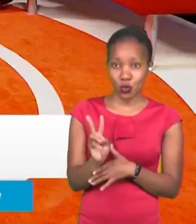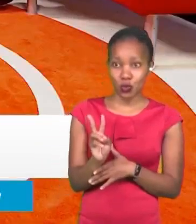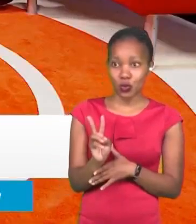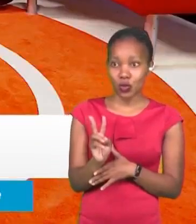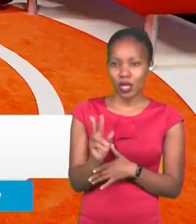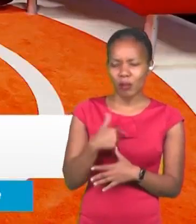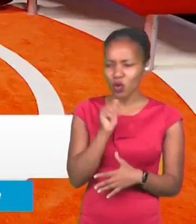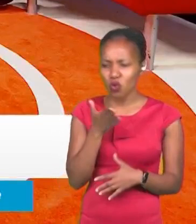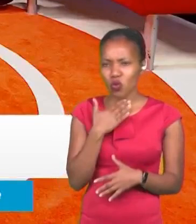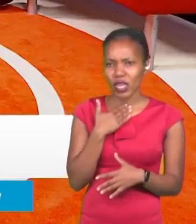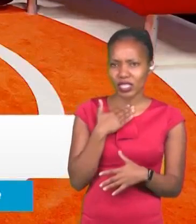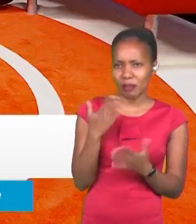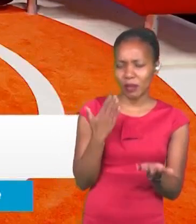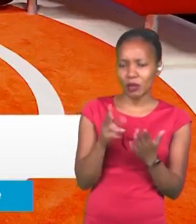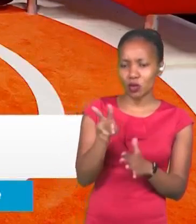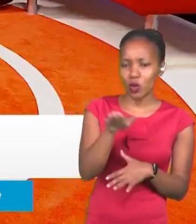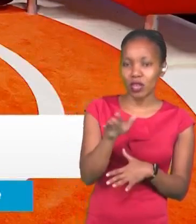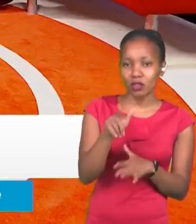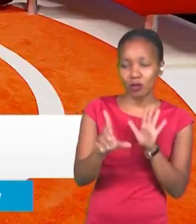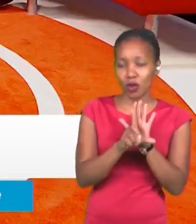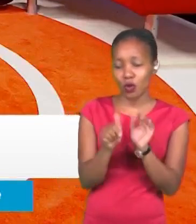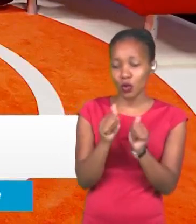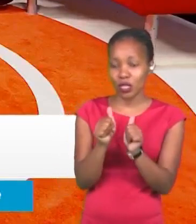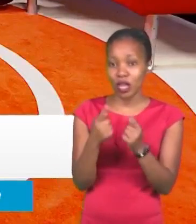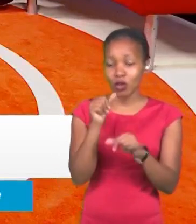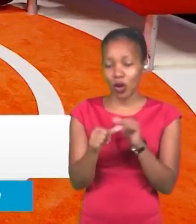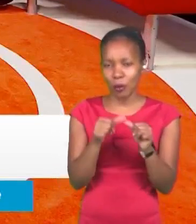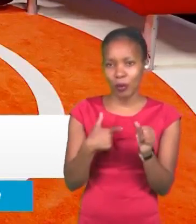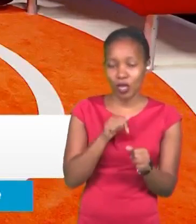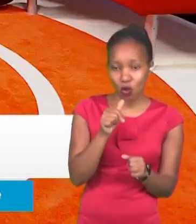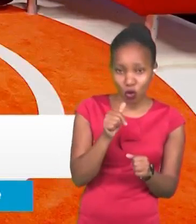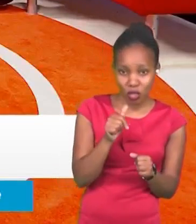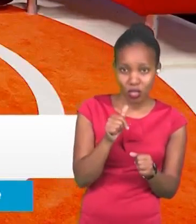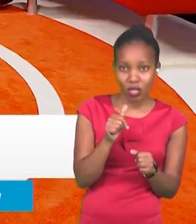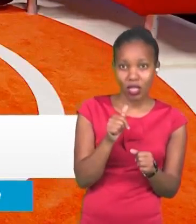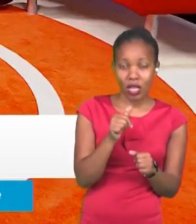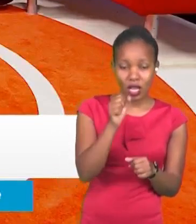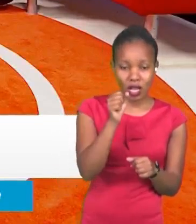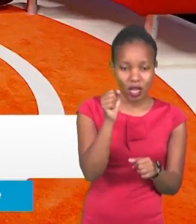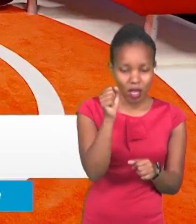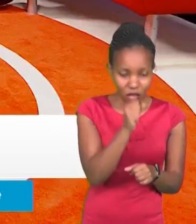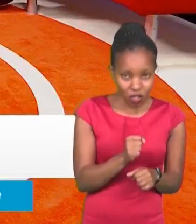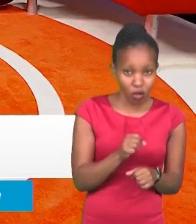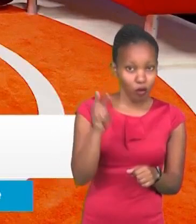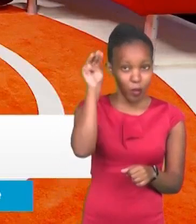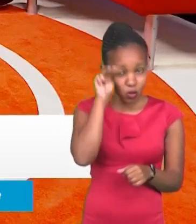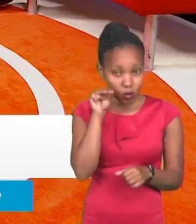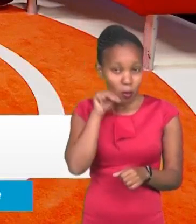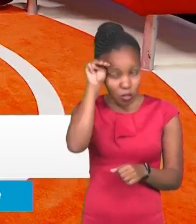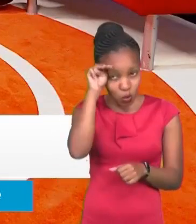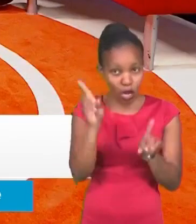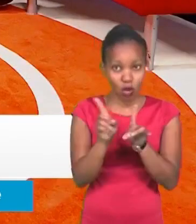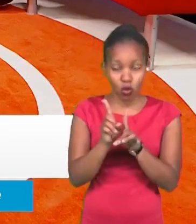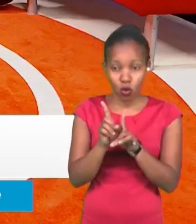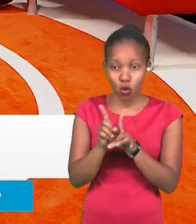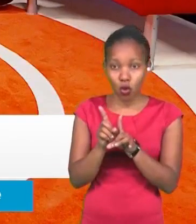I do not want to conflate two areas of the law that you are talking about. Uh-huh. We're talking about two things: age of consent and the particular section